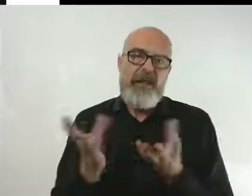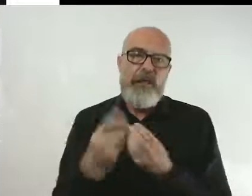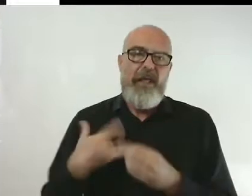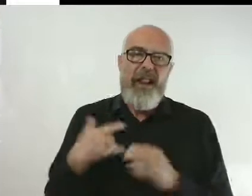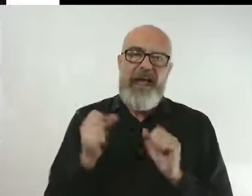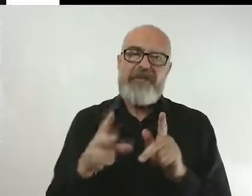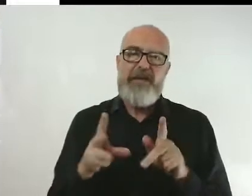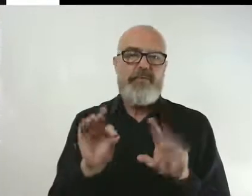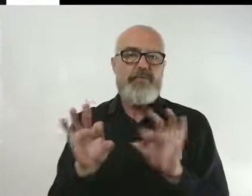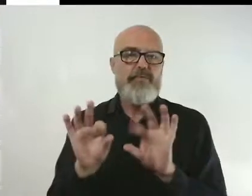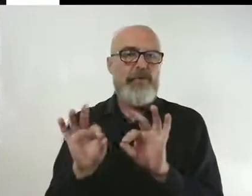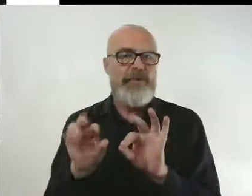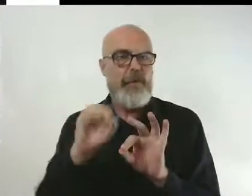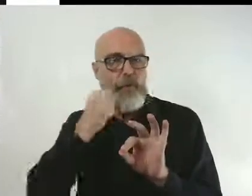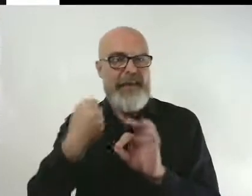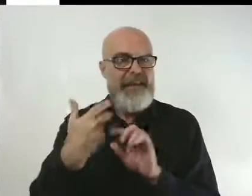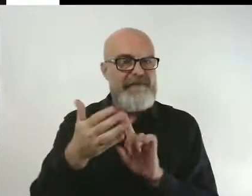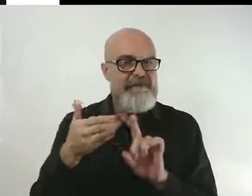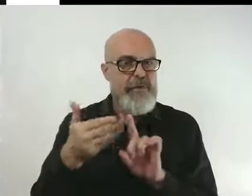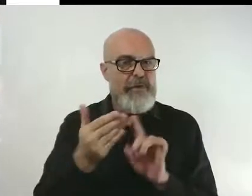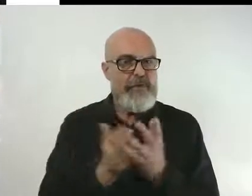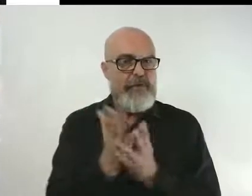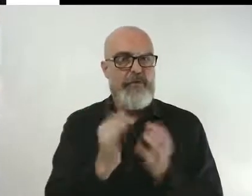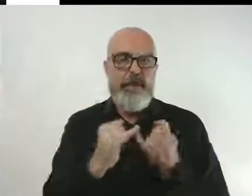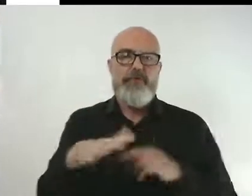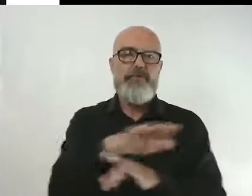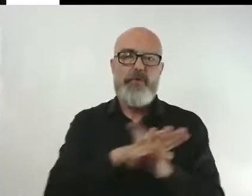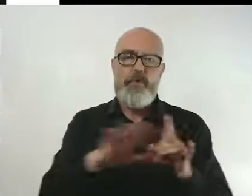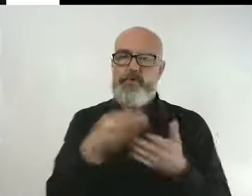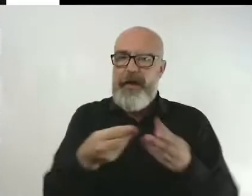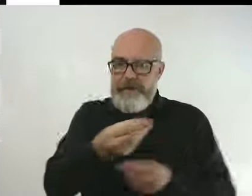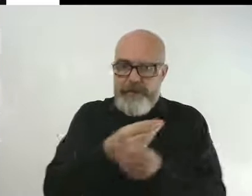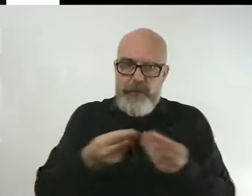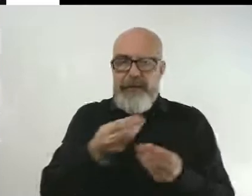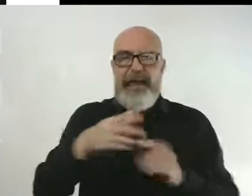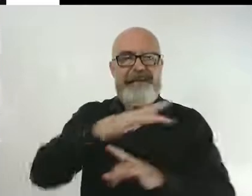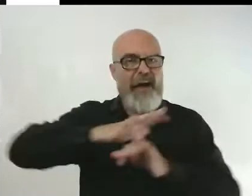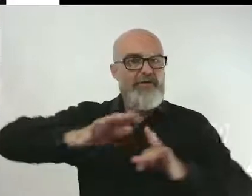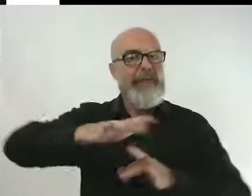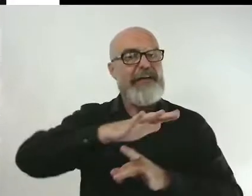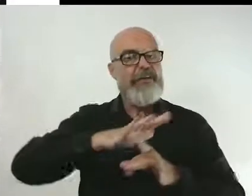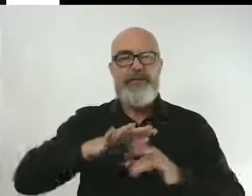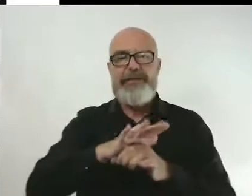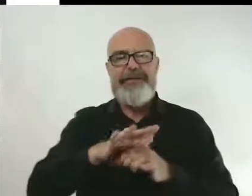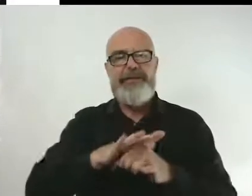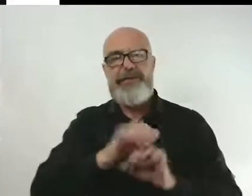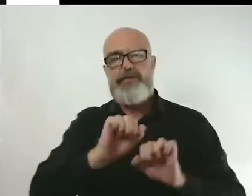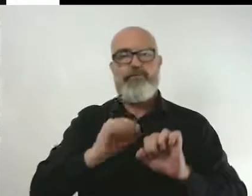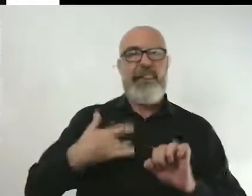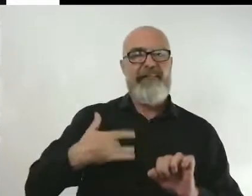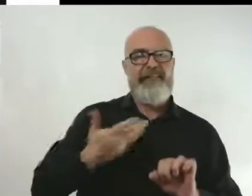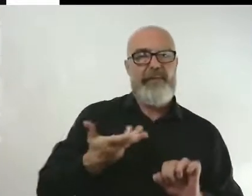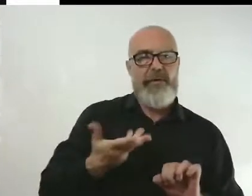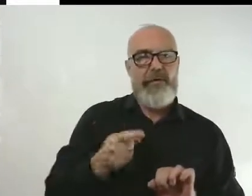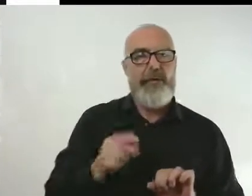Of course, the lifestyle choices are influenced by the social, economic, and environmental conditions